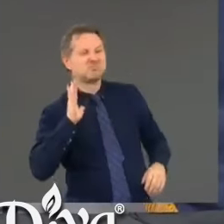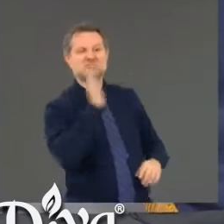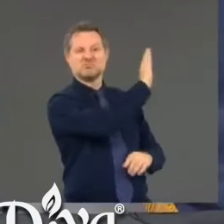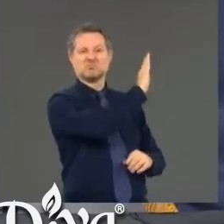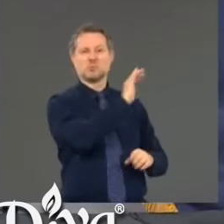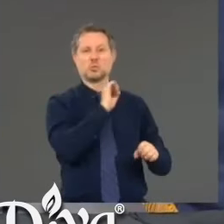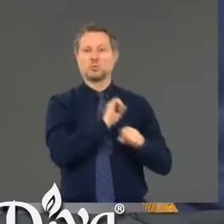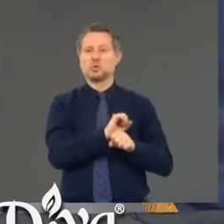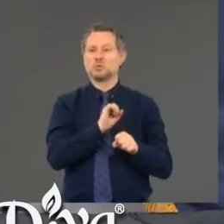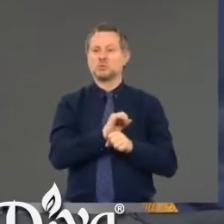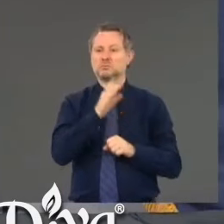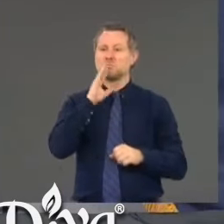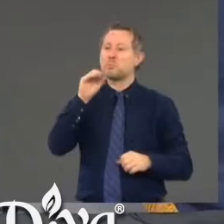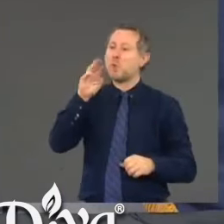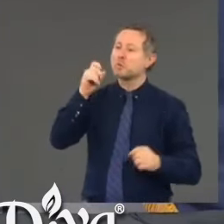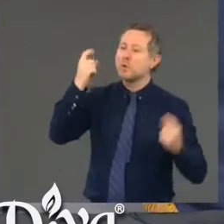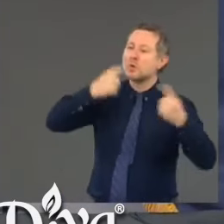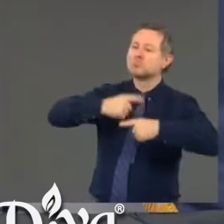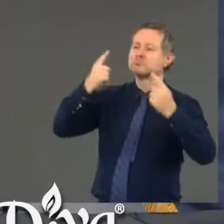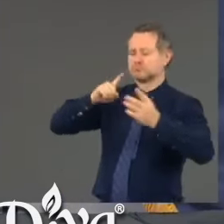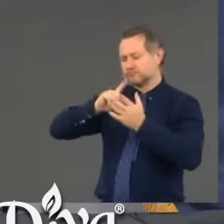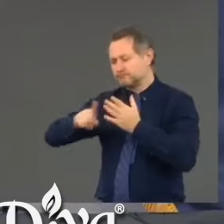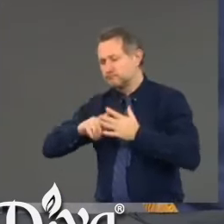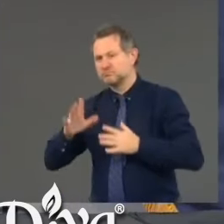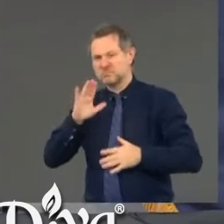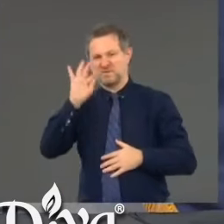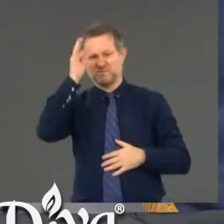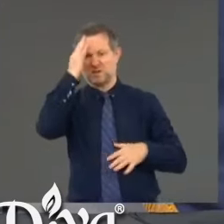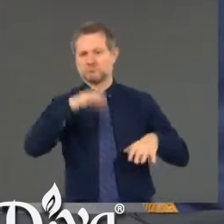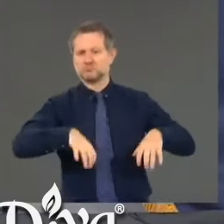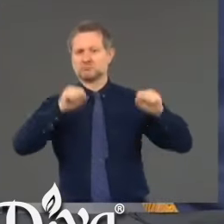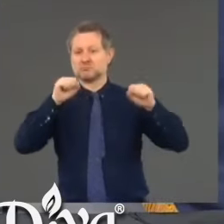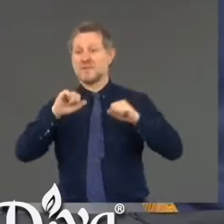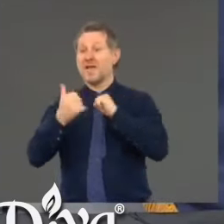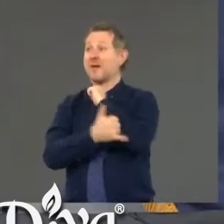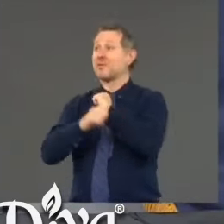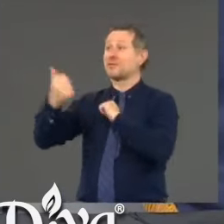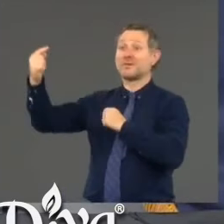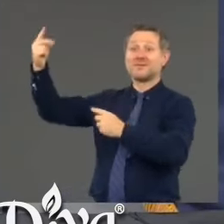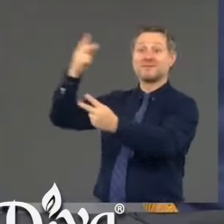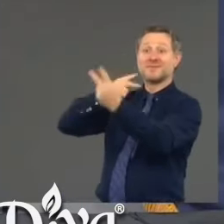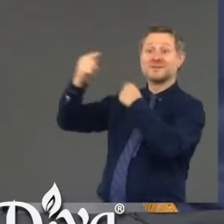come in from overseas, passport control, et cetera, that's all a federal